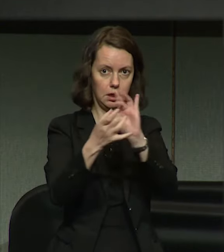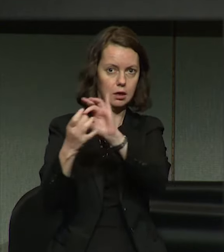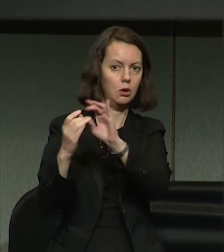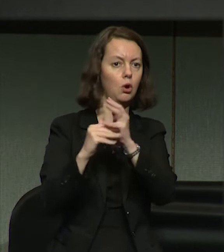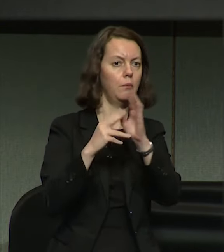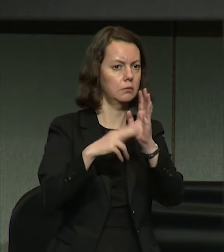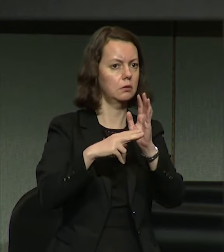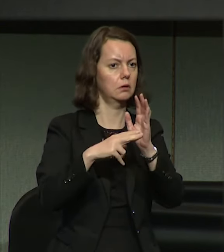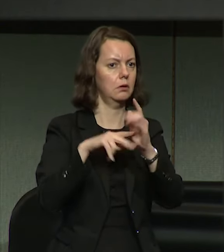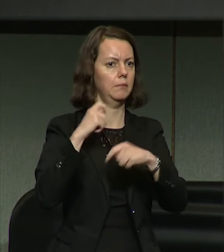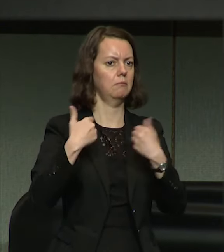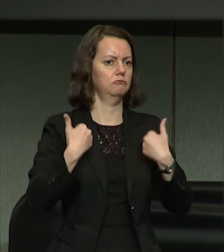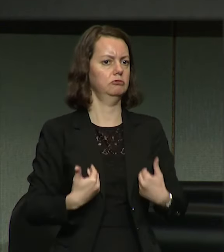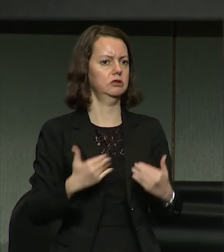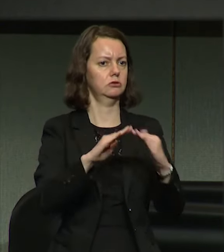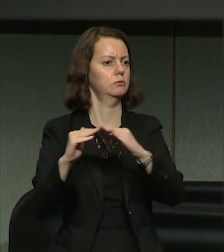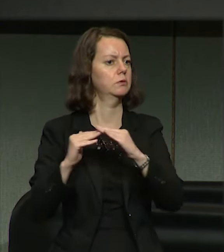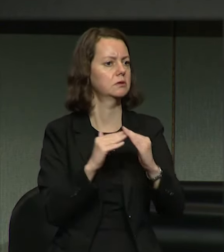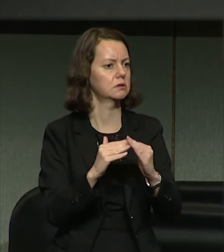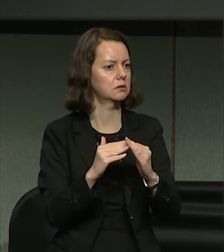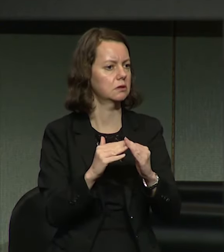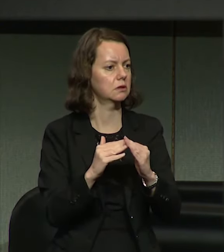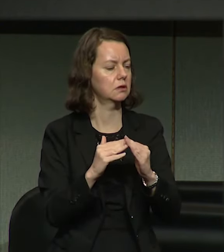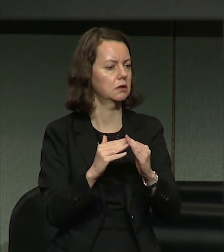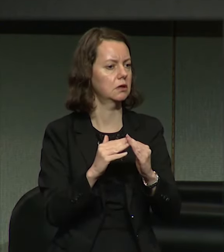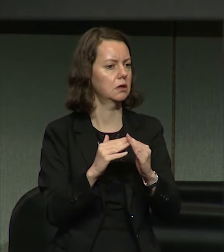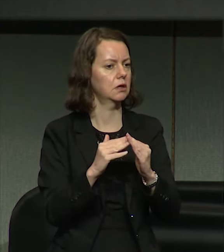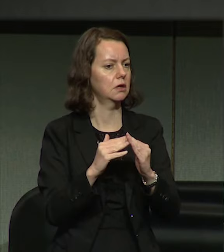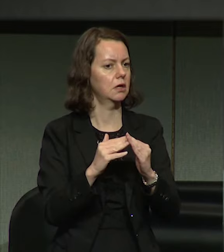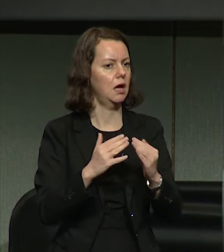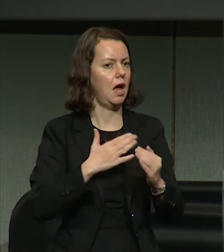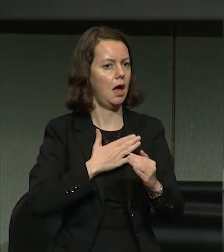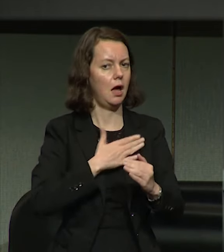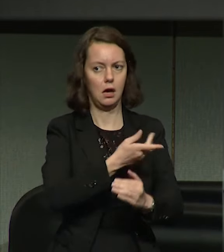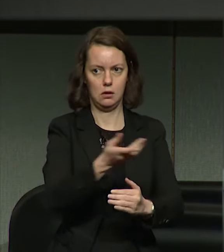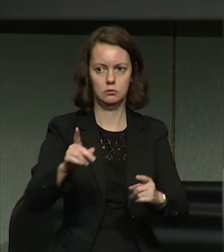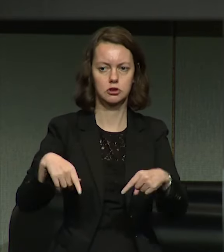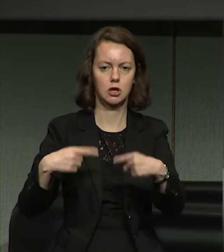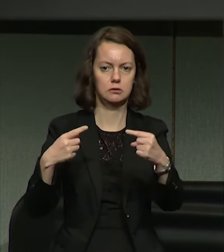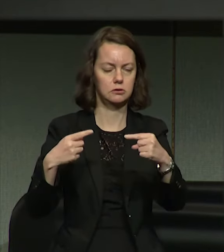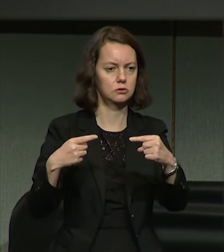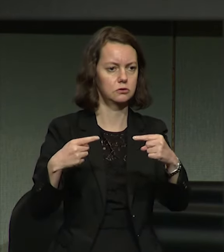it. When we think of the challenges we face together, it is